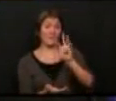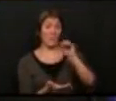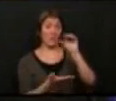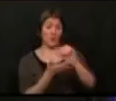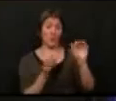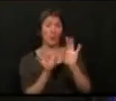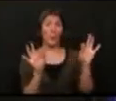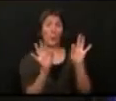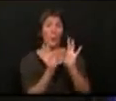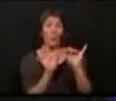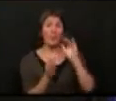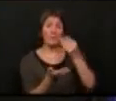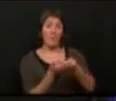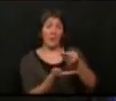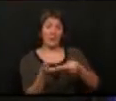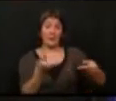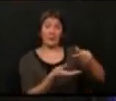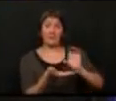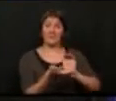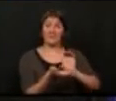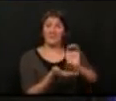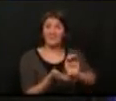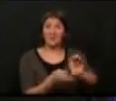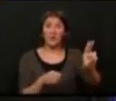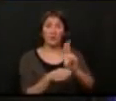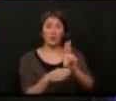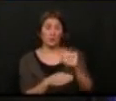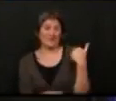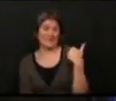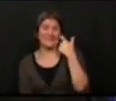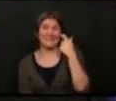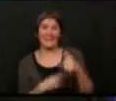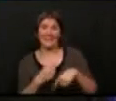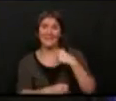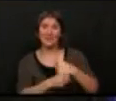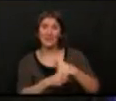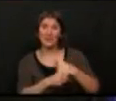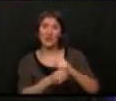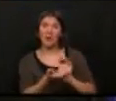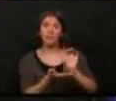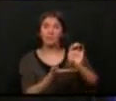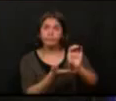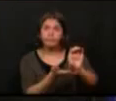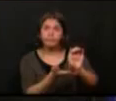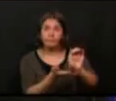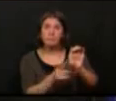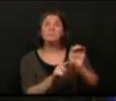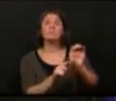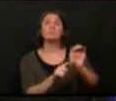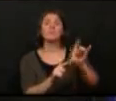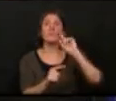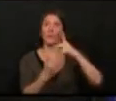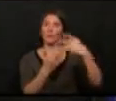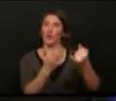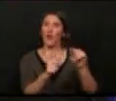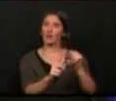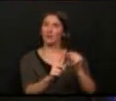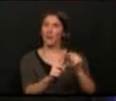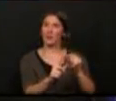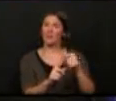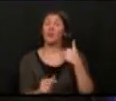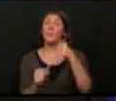$510,540 worth of fund balance was used in fiscal 15. So that's a combination of the